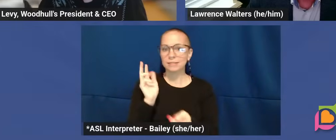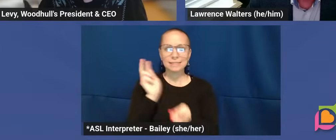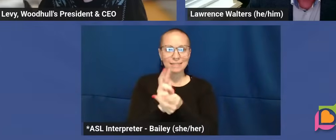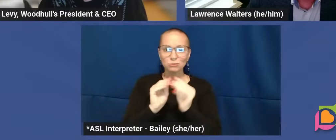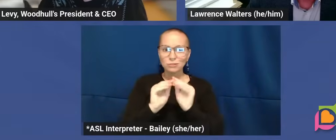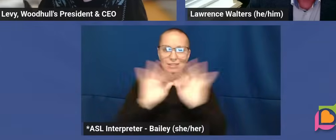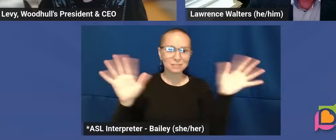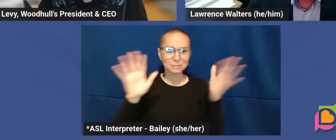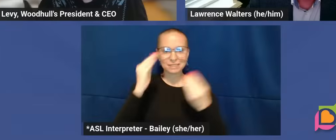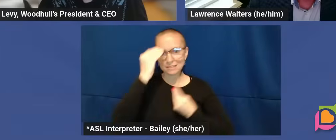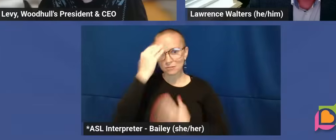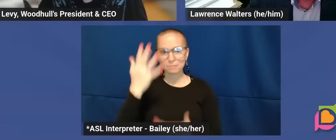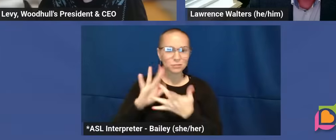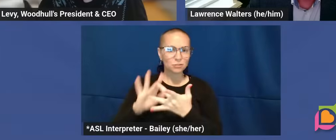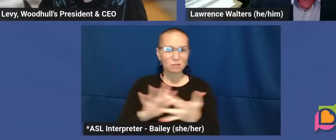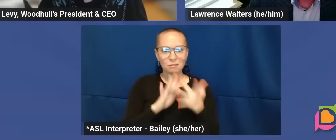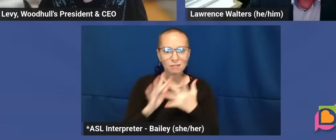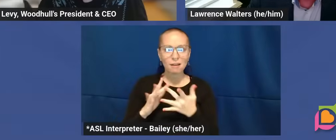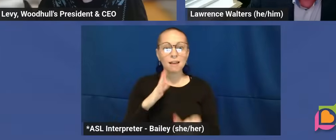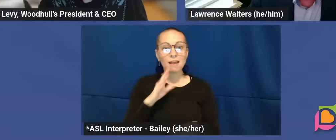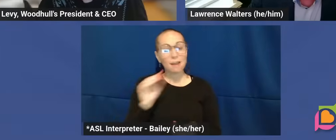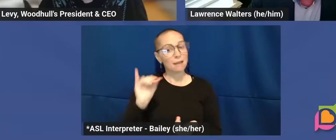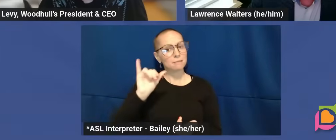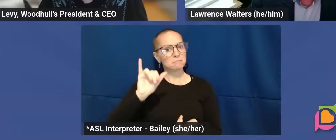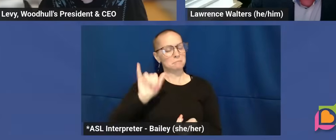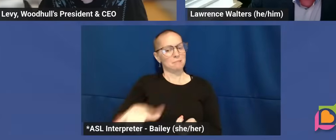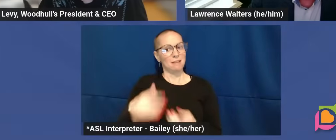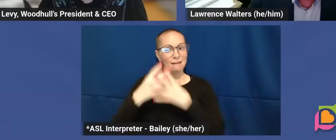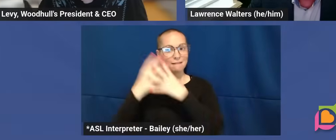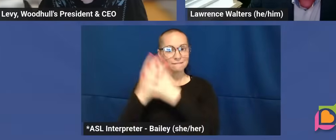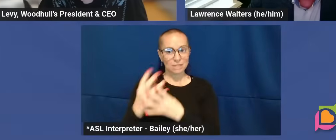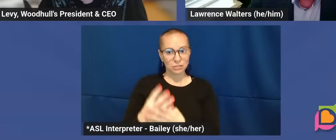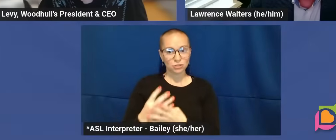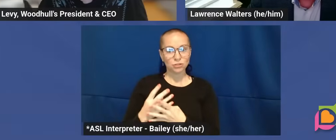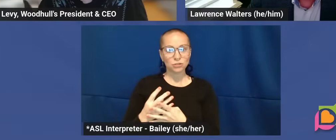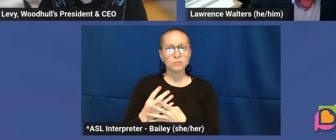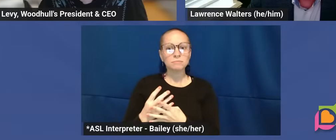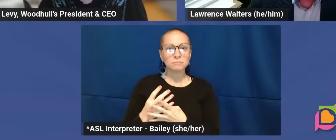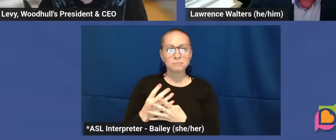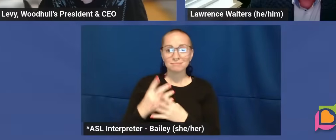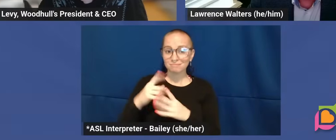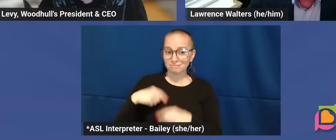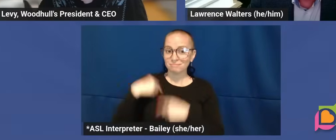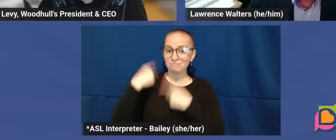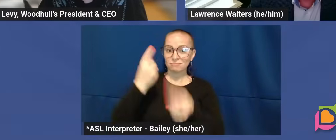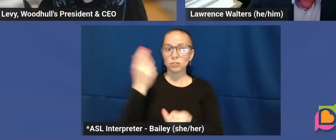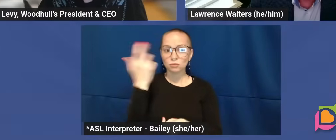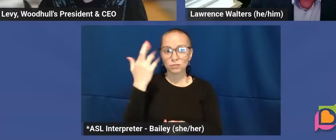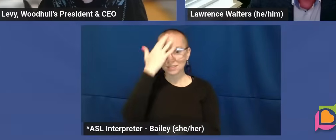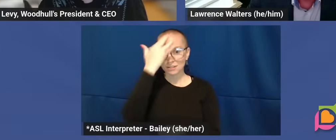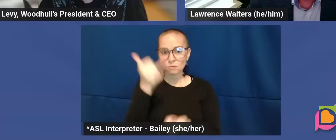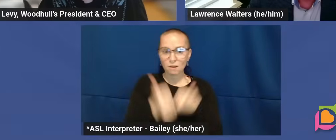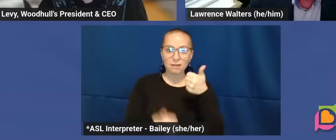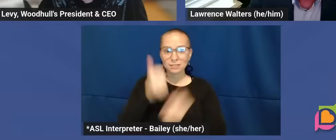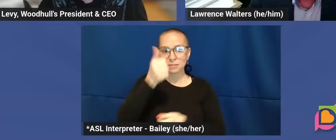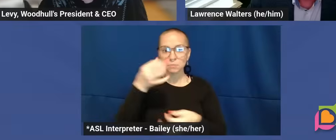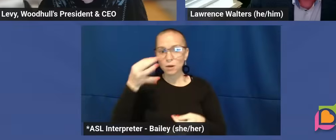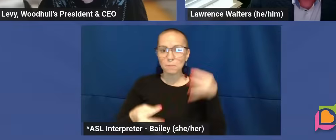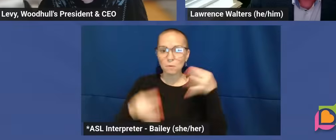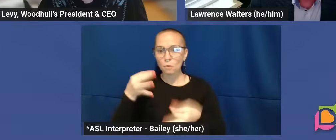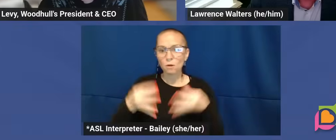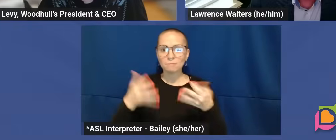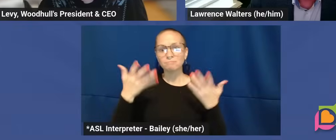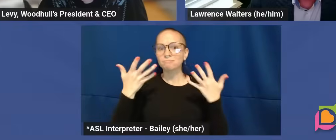content. And that is the existence of those filters is the reason that the U.S. Supreme Court has struck